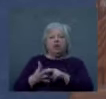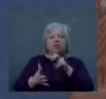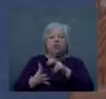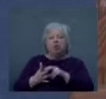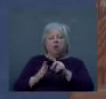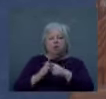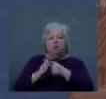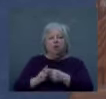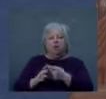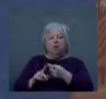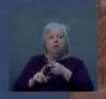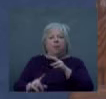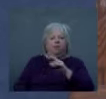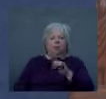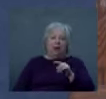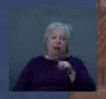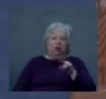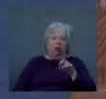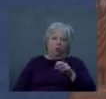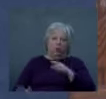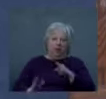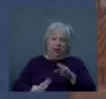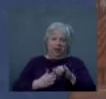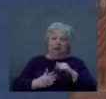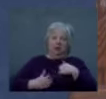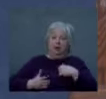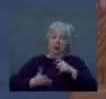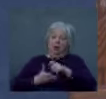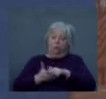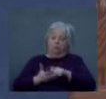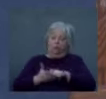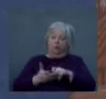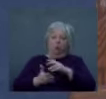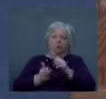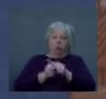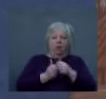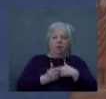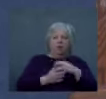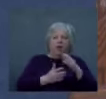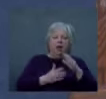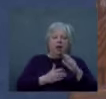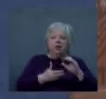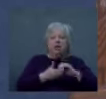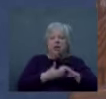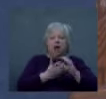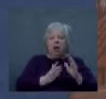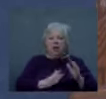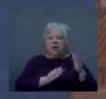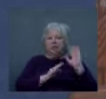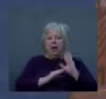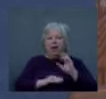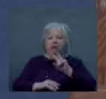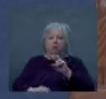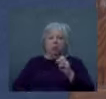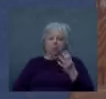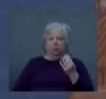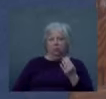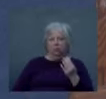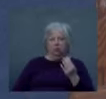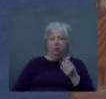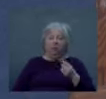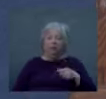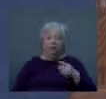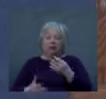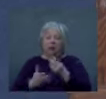from MetroPlan, which was written by myself and my colleagues in 2014. These